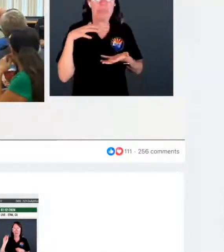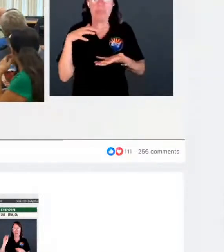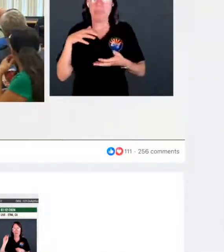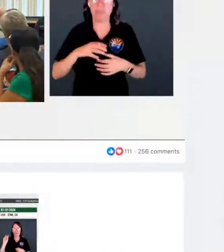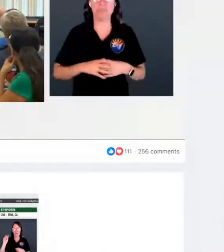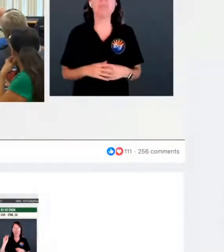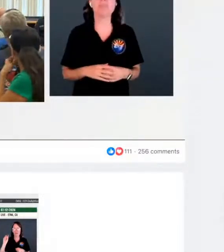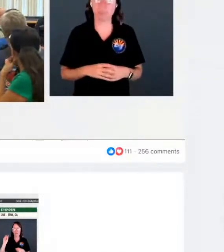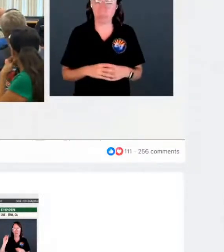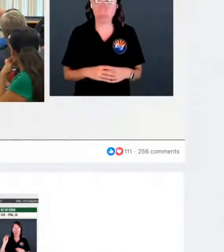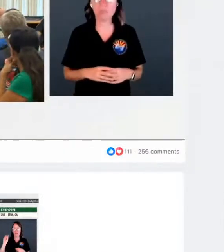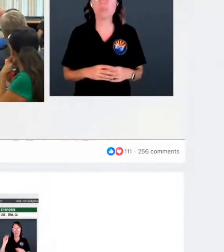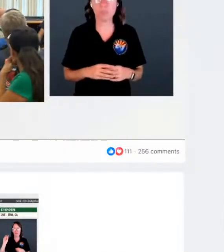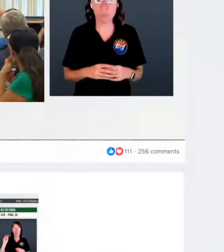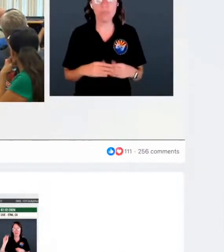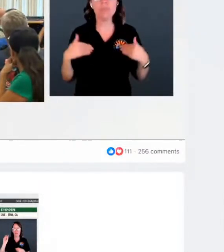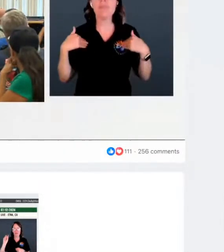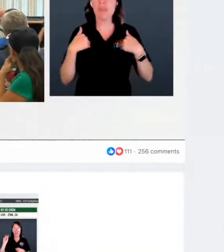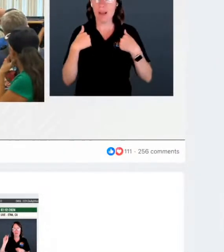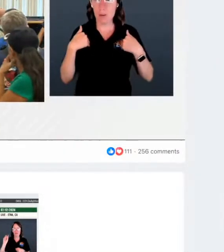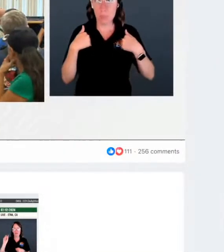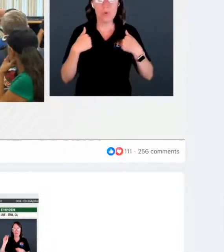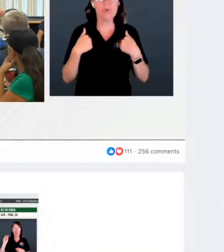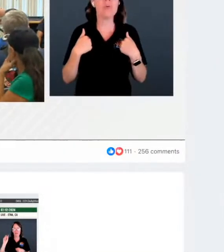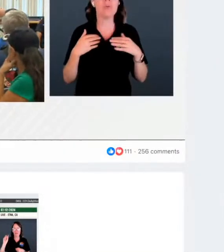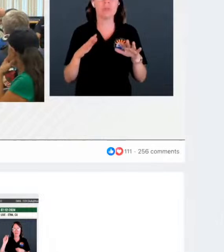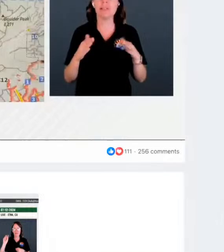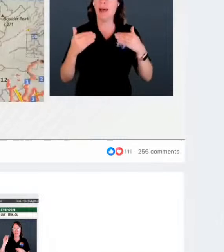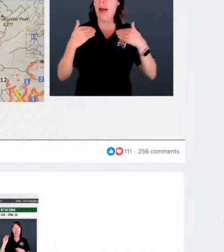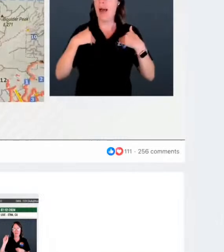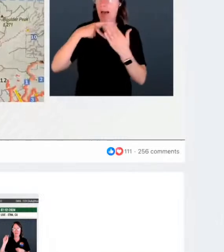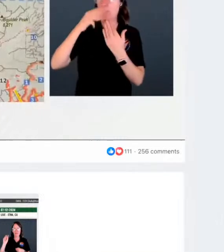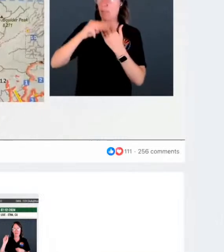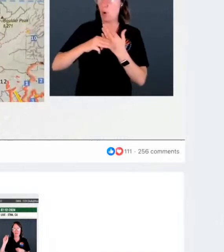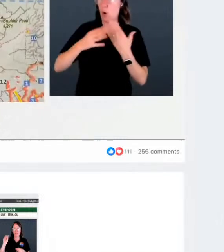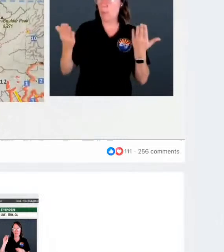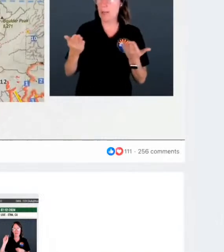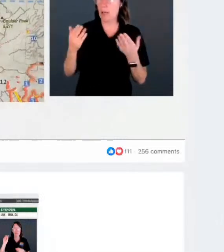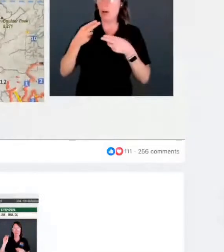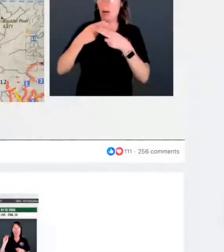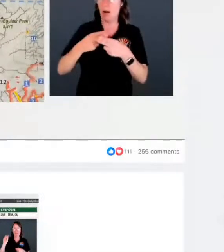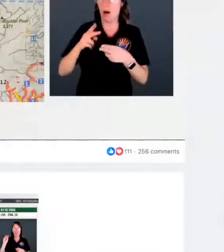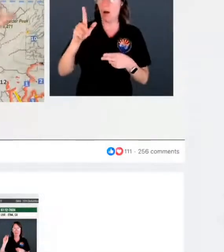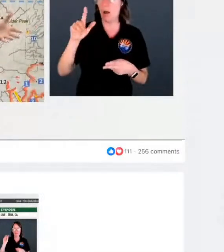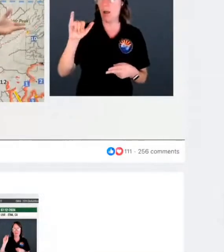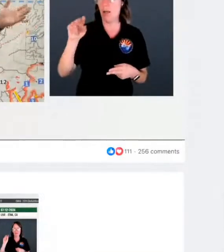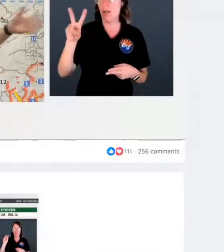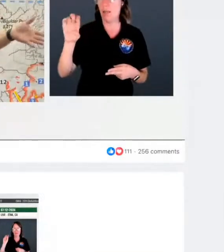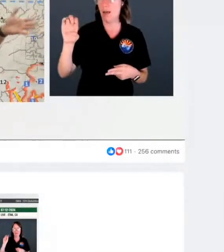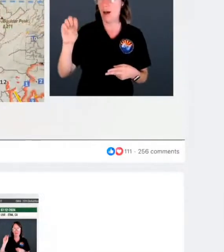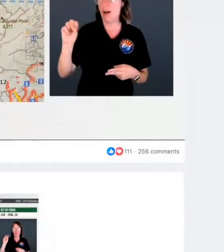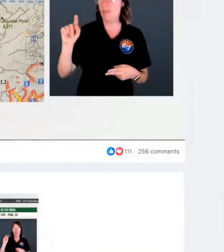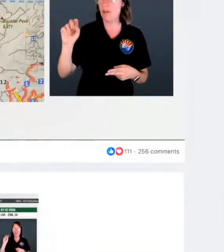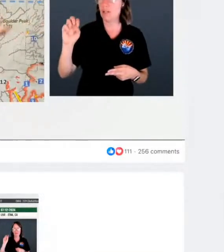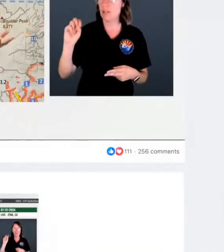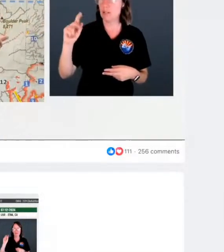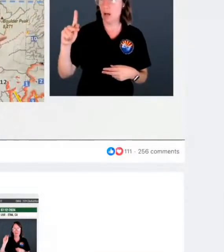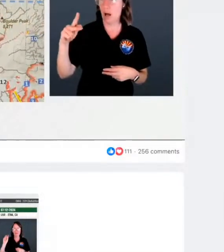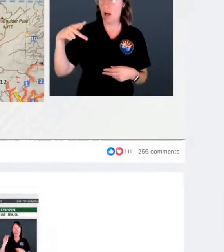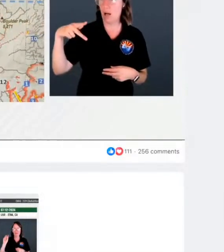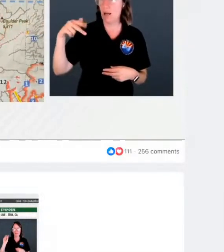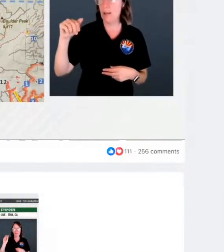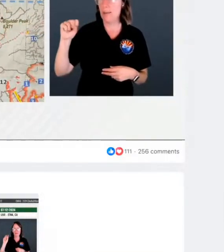Okay, the livestock. So we have a program in the county called the Livestock Pass, which is a training that you take, obviously, prior to